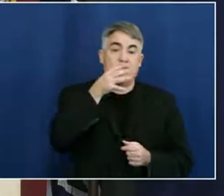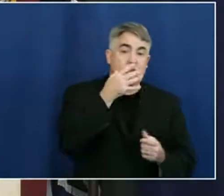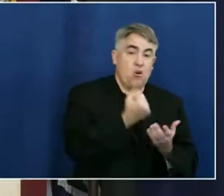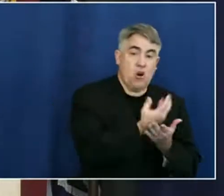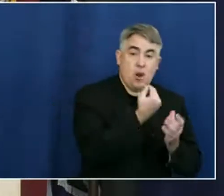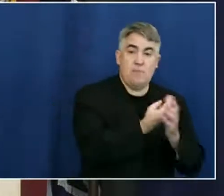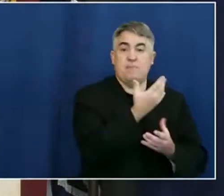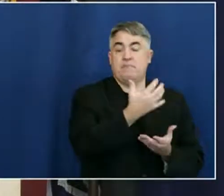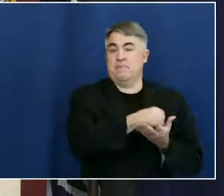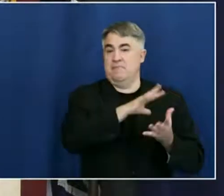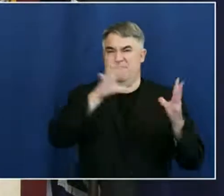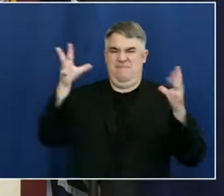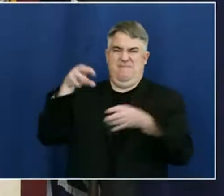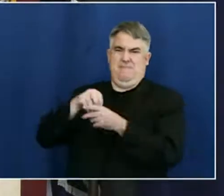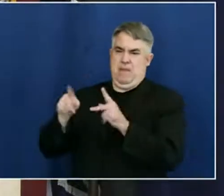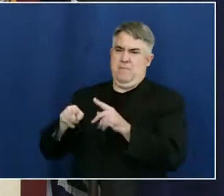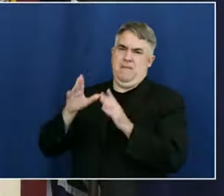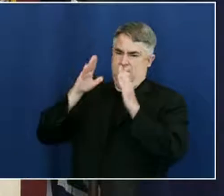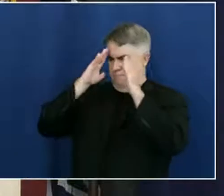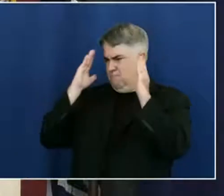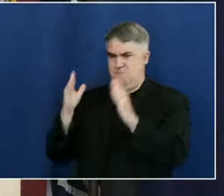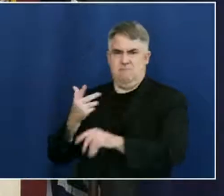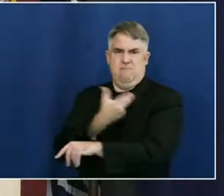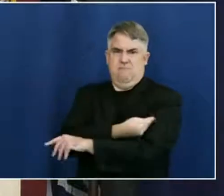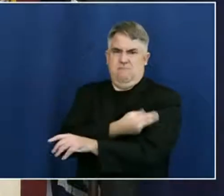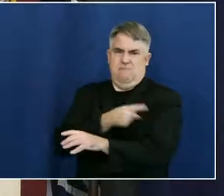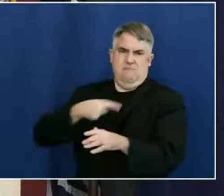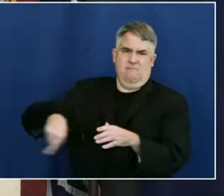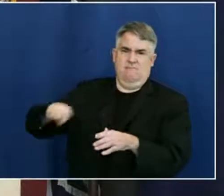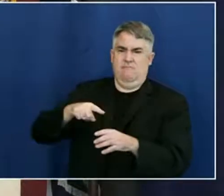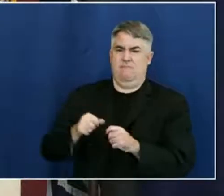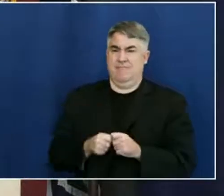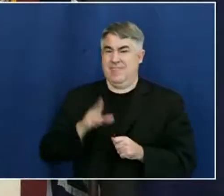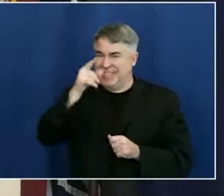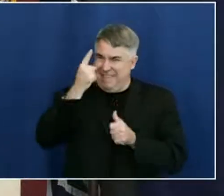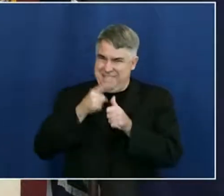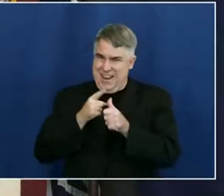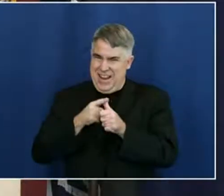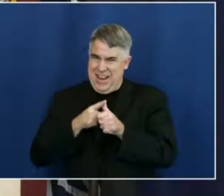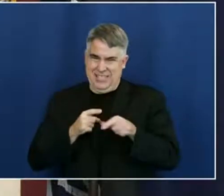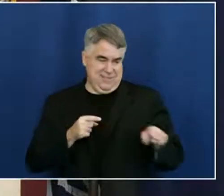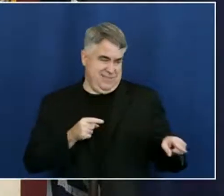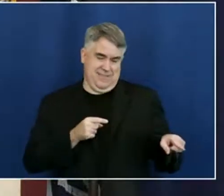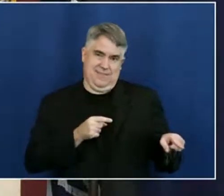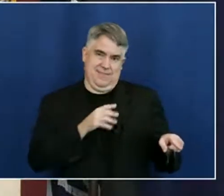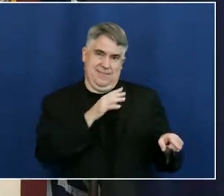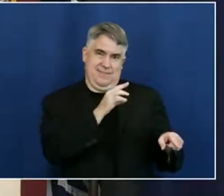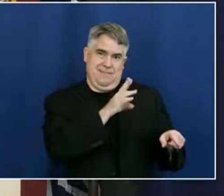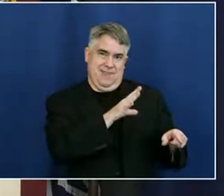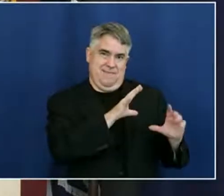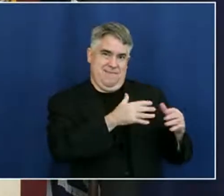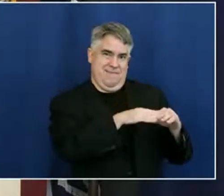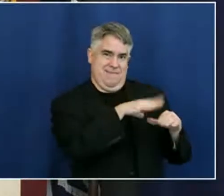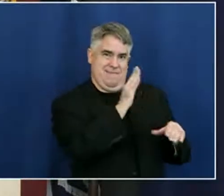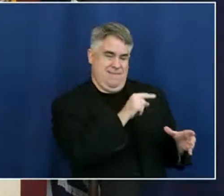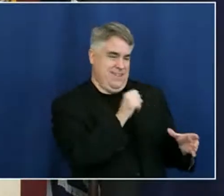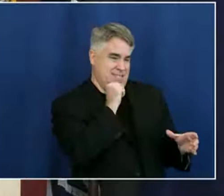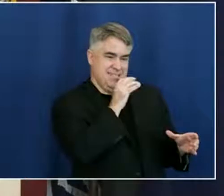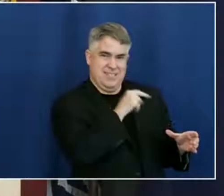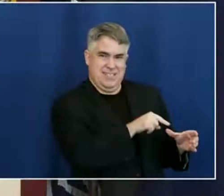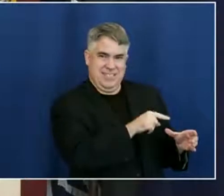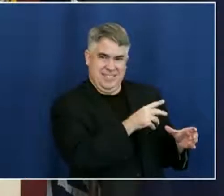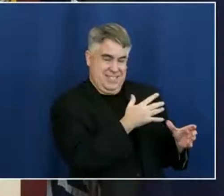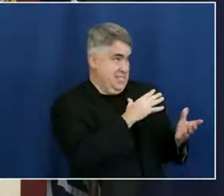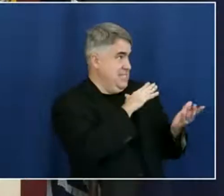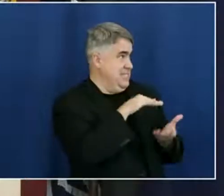quickly as possible. But we have to make sure, again, that the vaccine has been offered to seniors. We don't know supply, and we don't know how